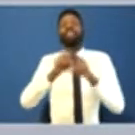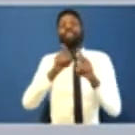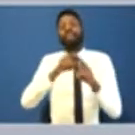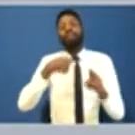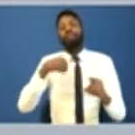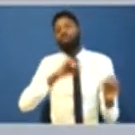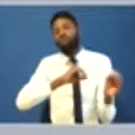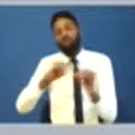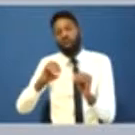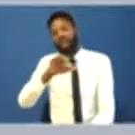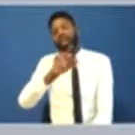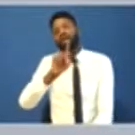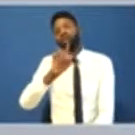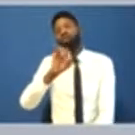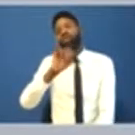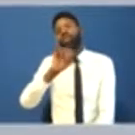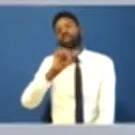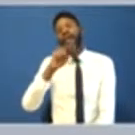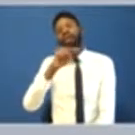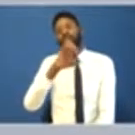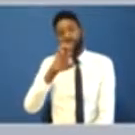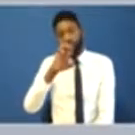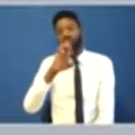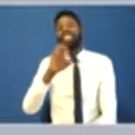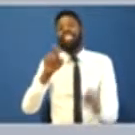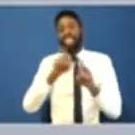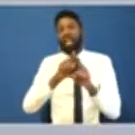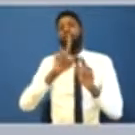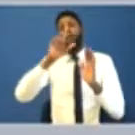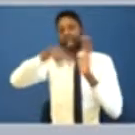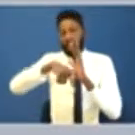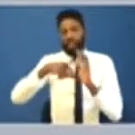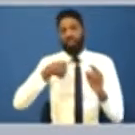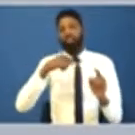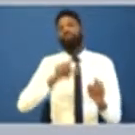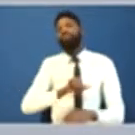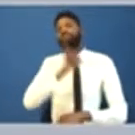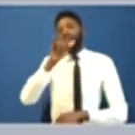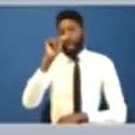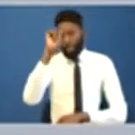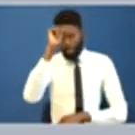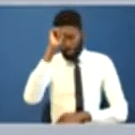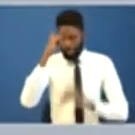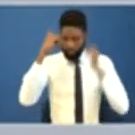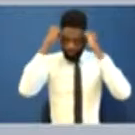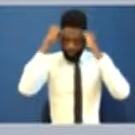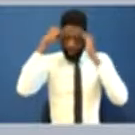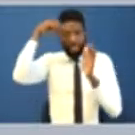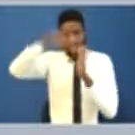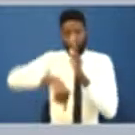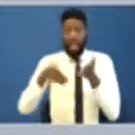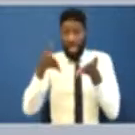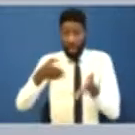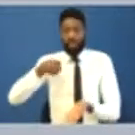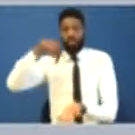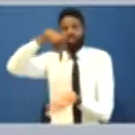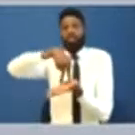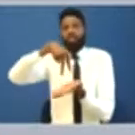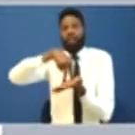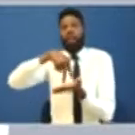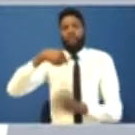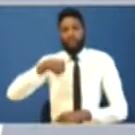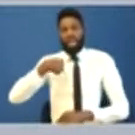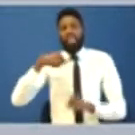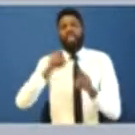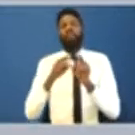kohinga and thereafter i went to india for other studies and as i stand here i want to stand for many of